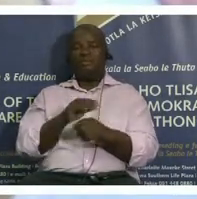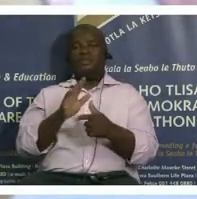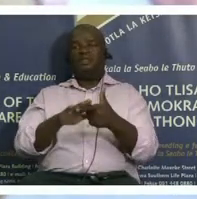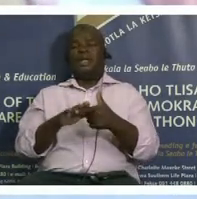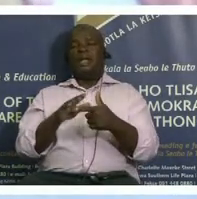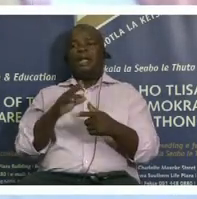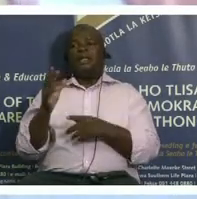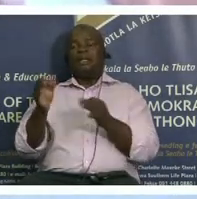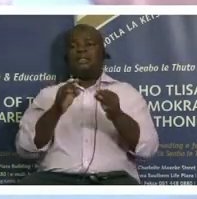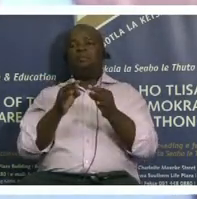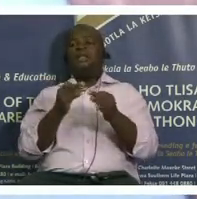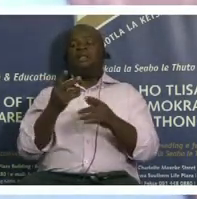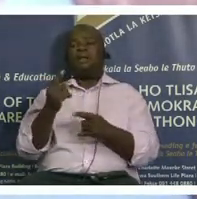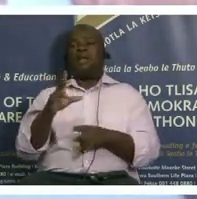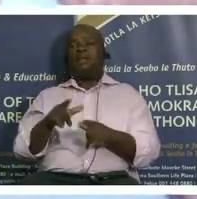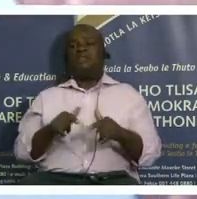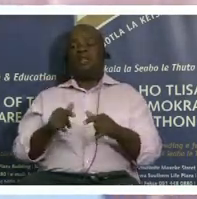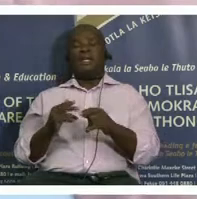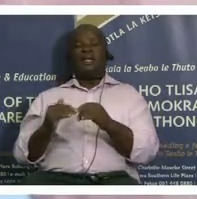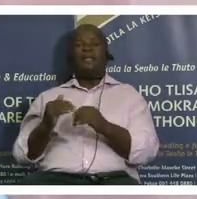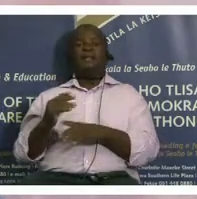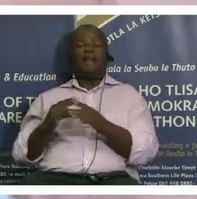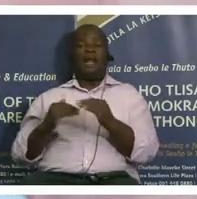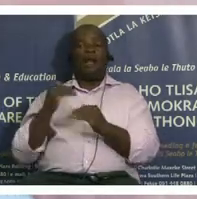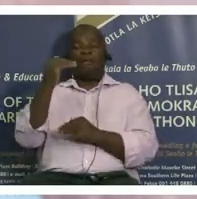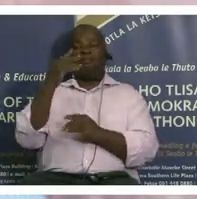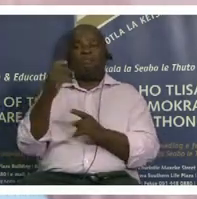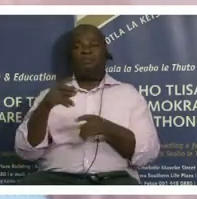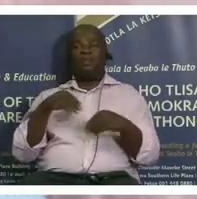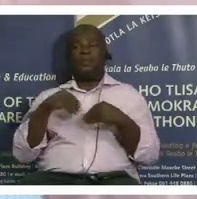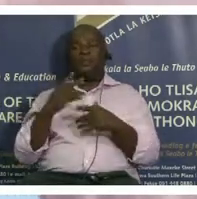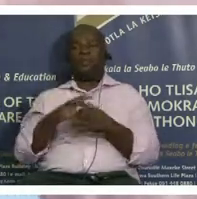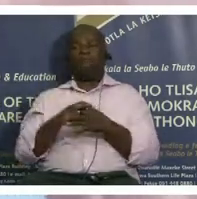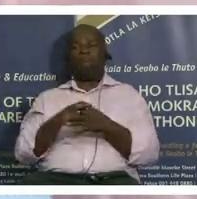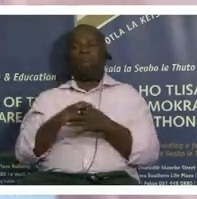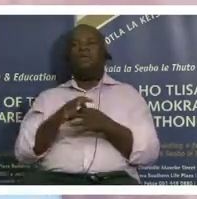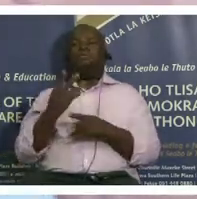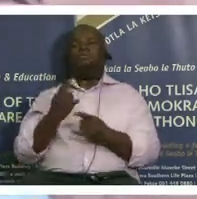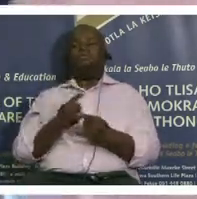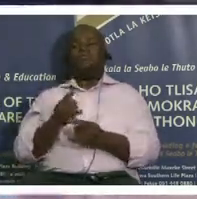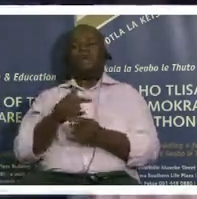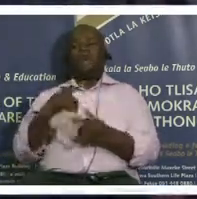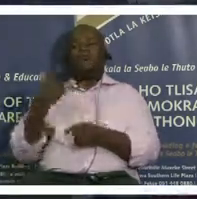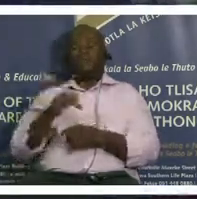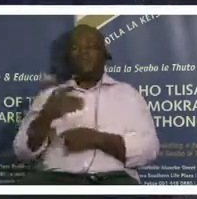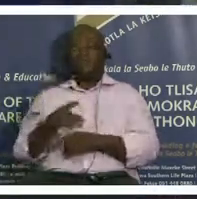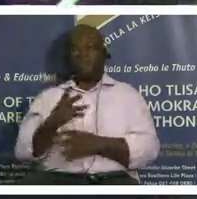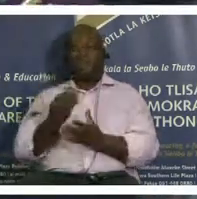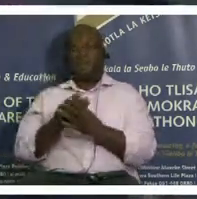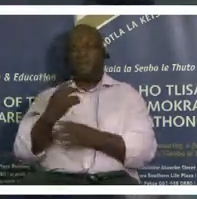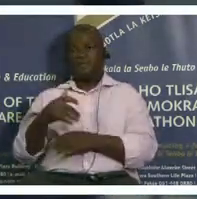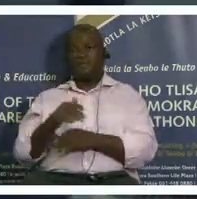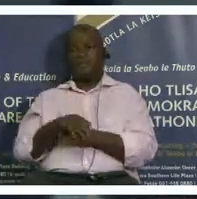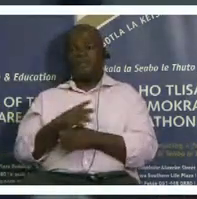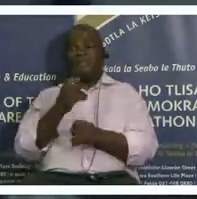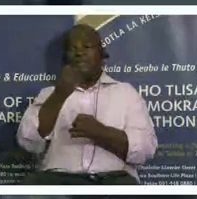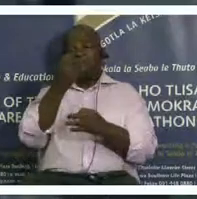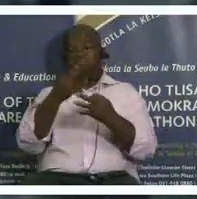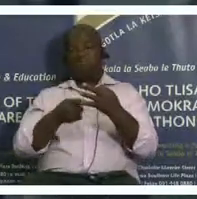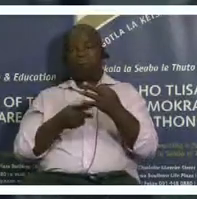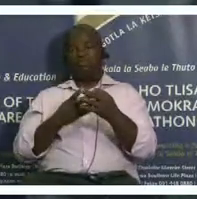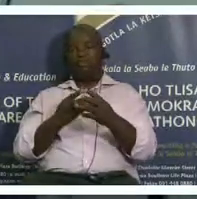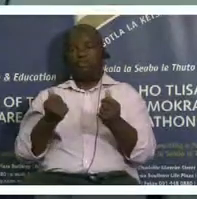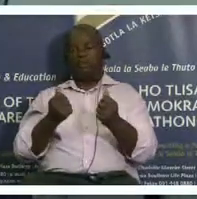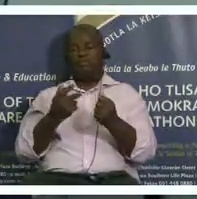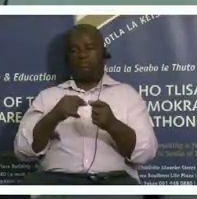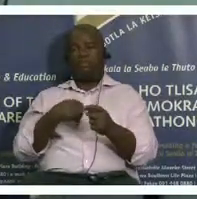rate, persistent poverty, and the escalating cost of living. To deal with these challenges, we have